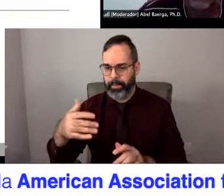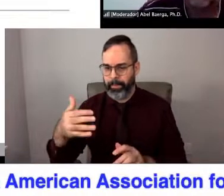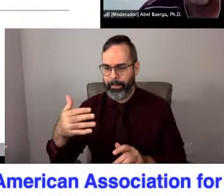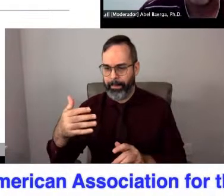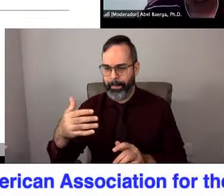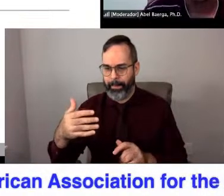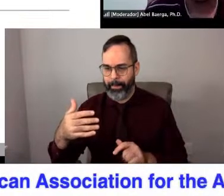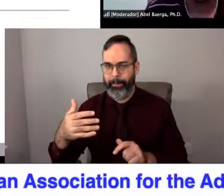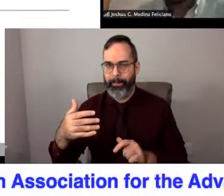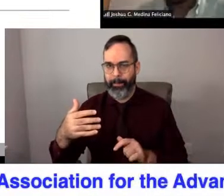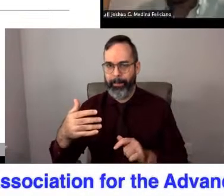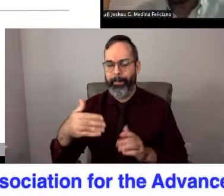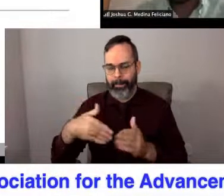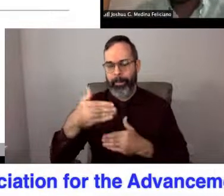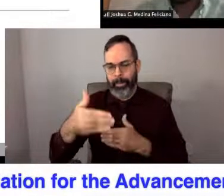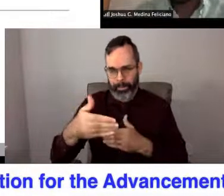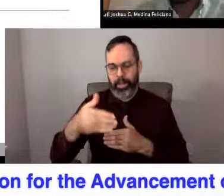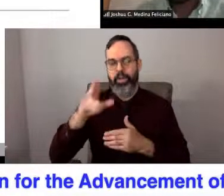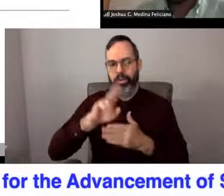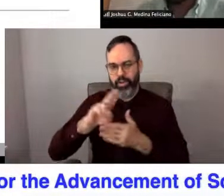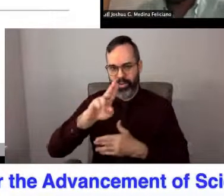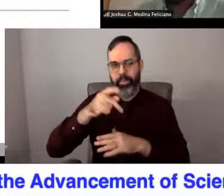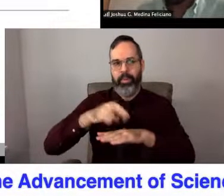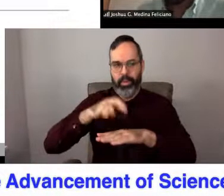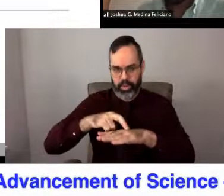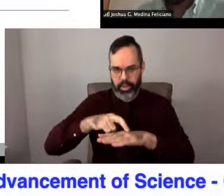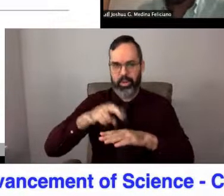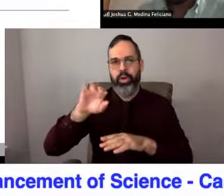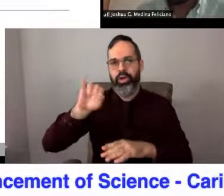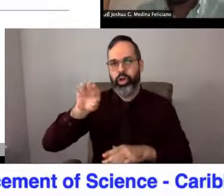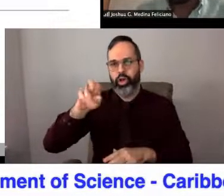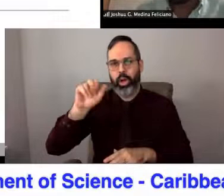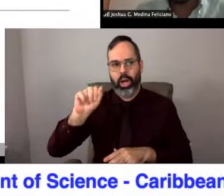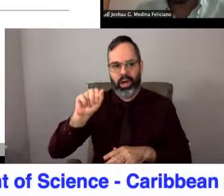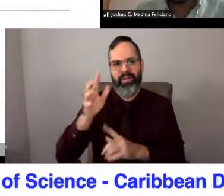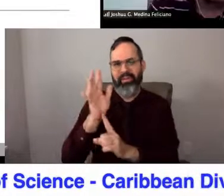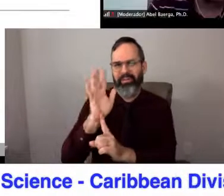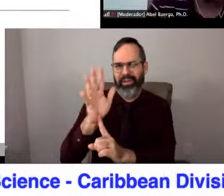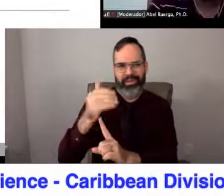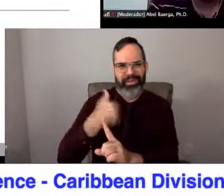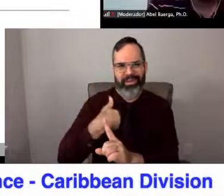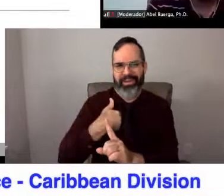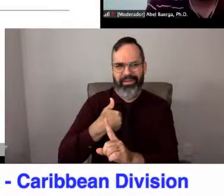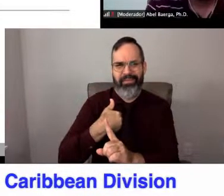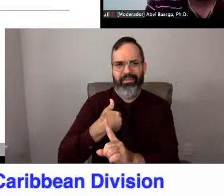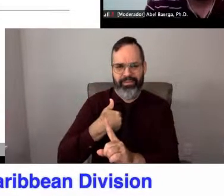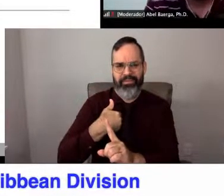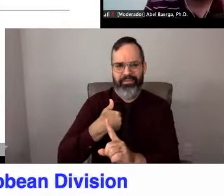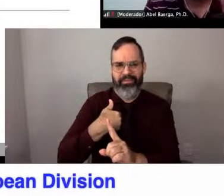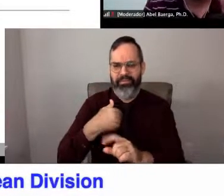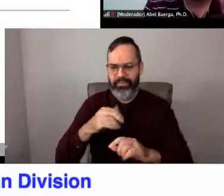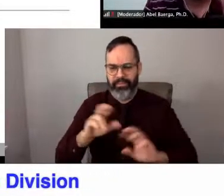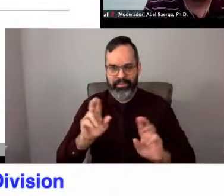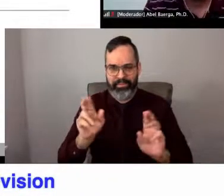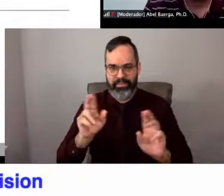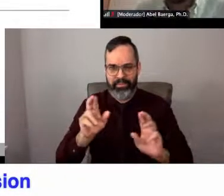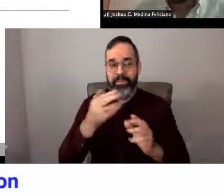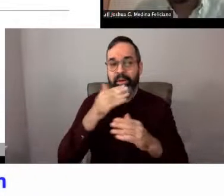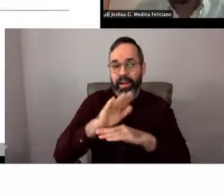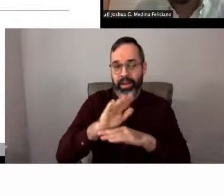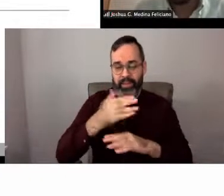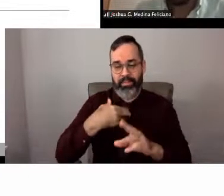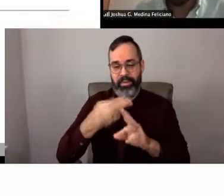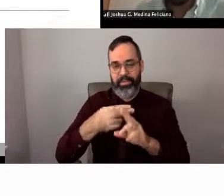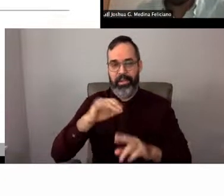campus of the University of Puerto Rico. Joshua, you have 5 minutes. Thank you. So good afternoon. My name is Joshua Medina,